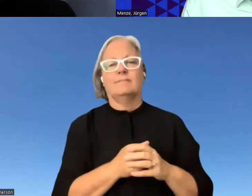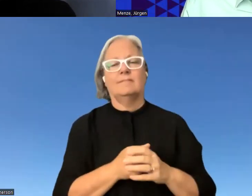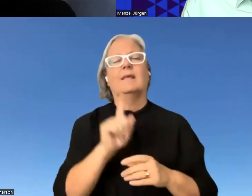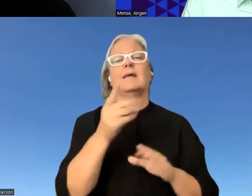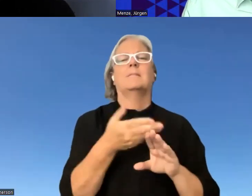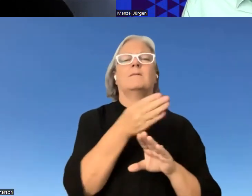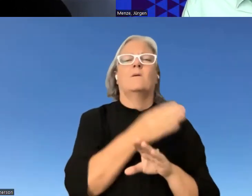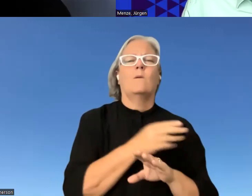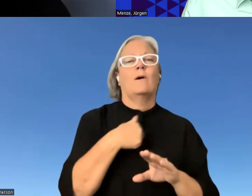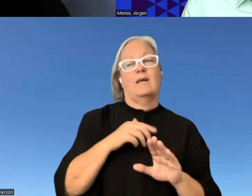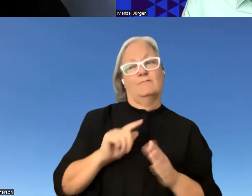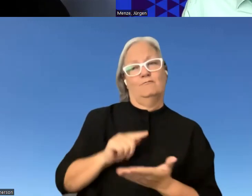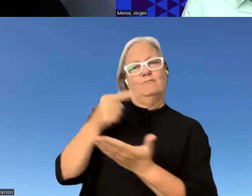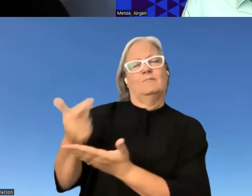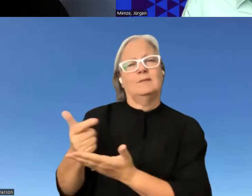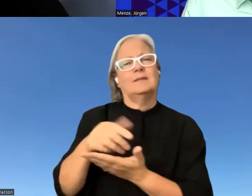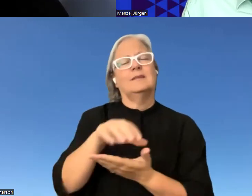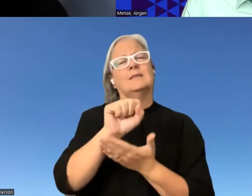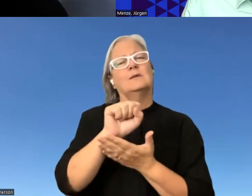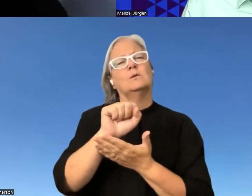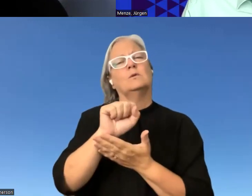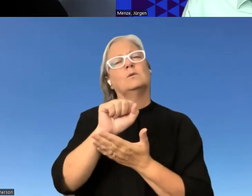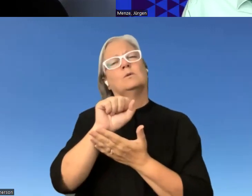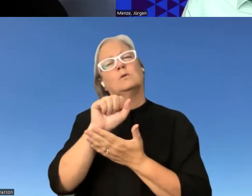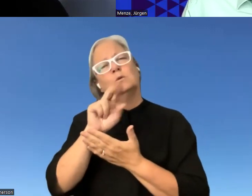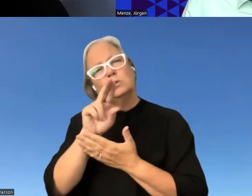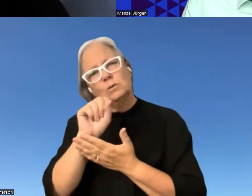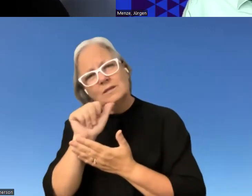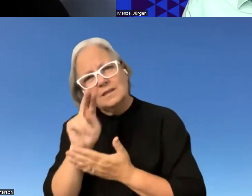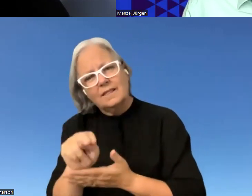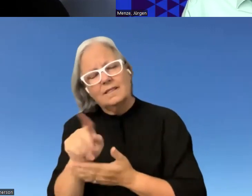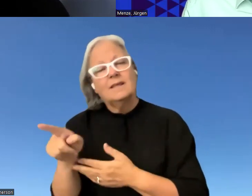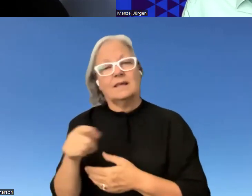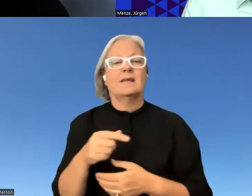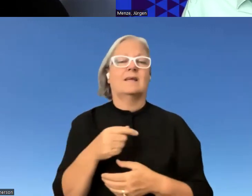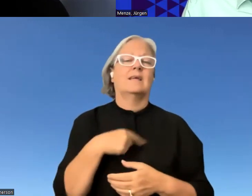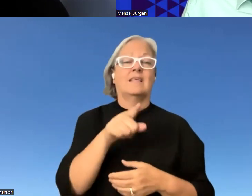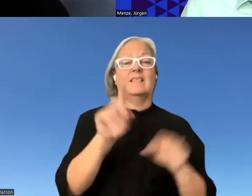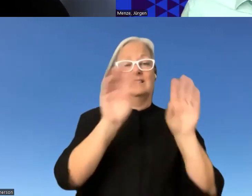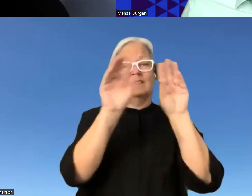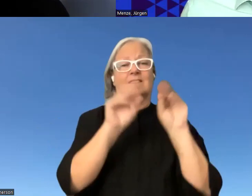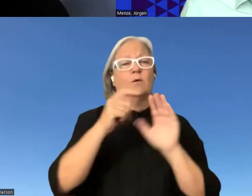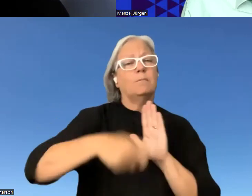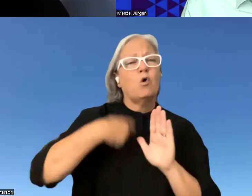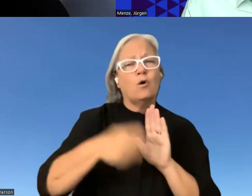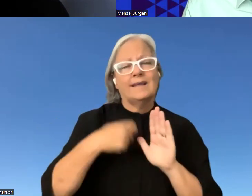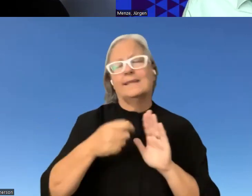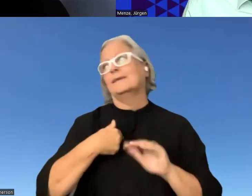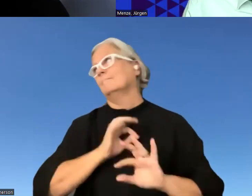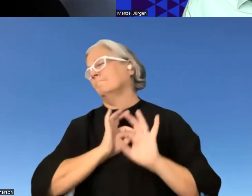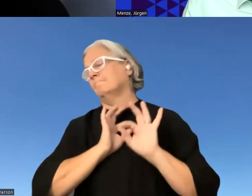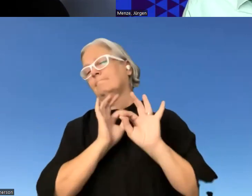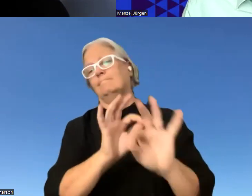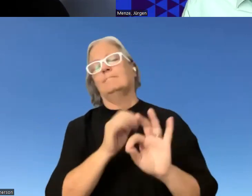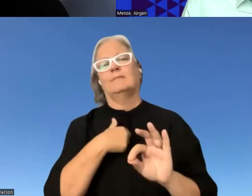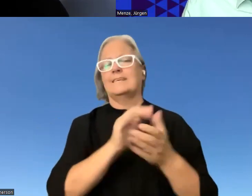Scott-Parker, just wanted to also say that I am personally a big fan of the Zero Project. I've attended the conference a few times